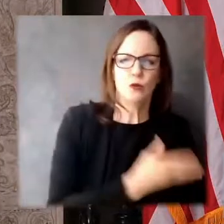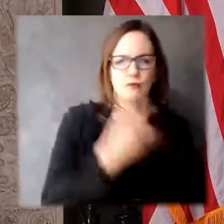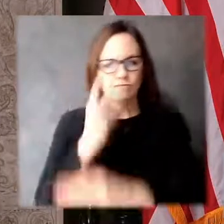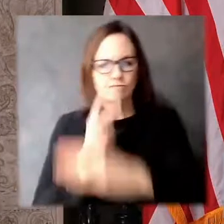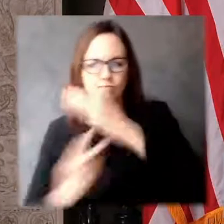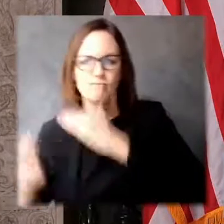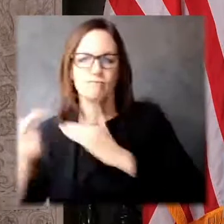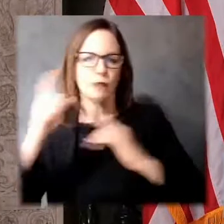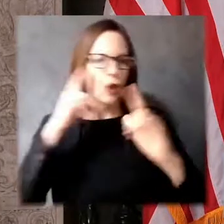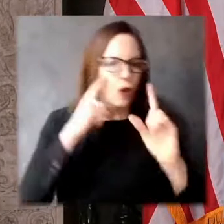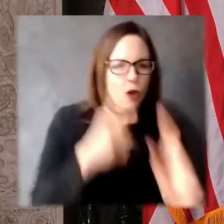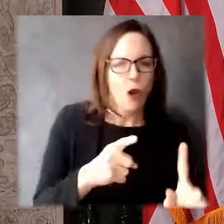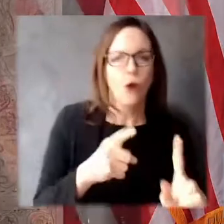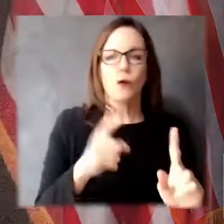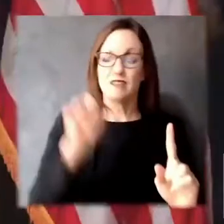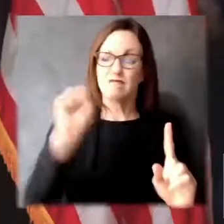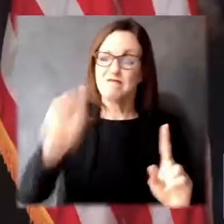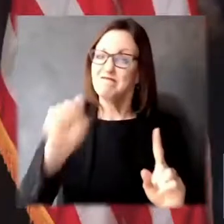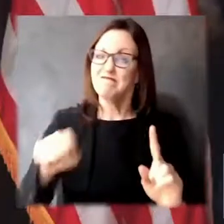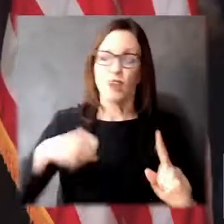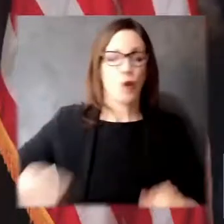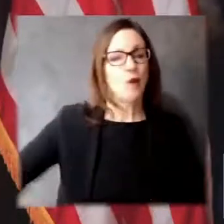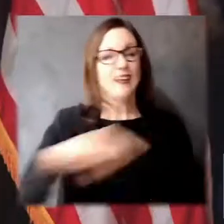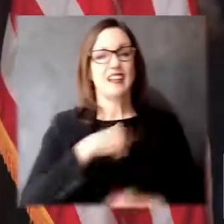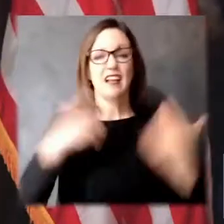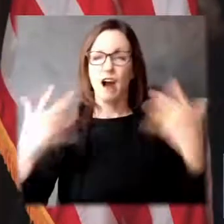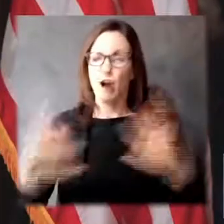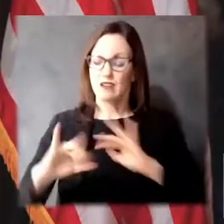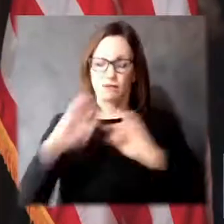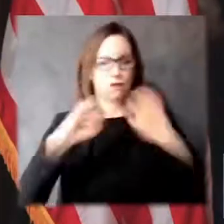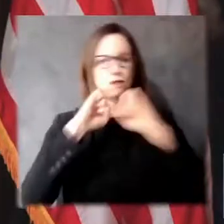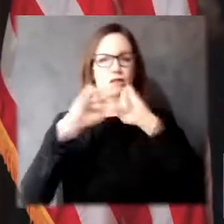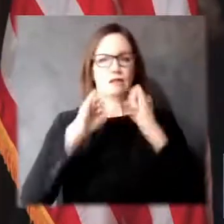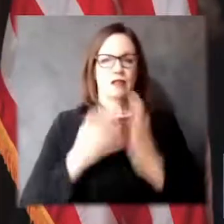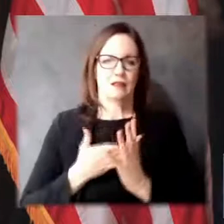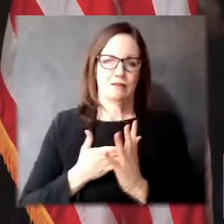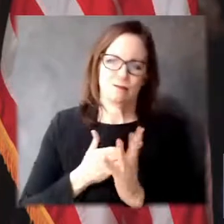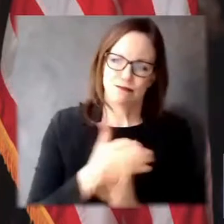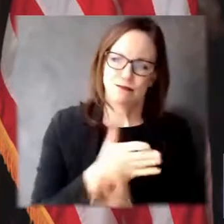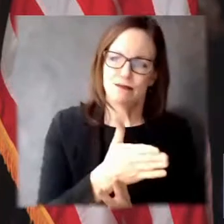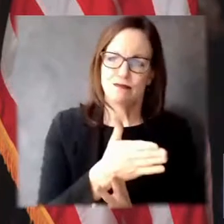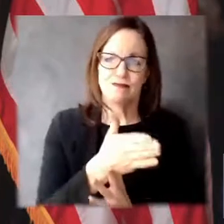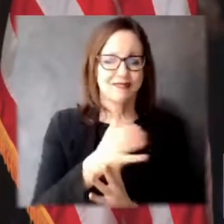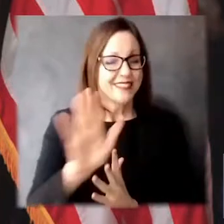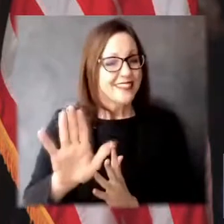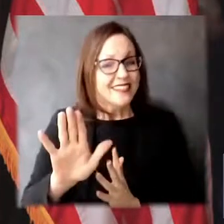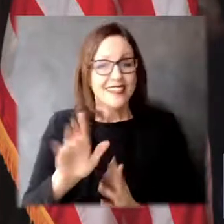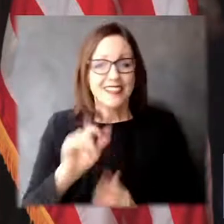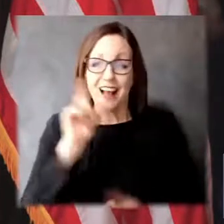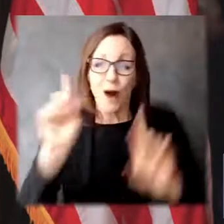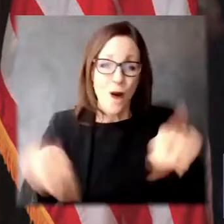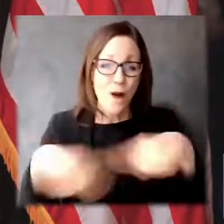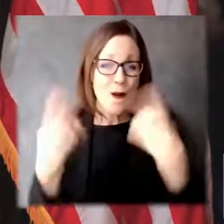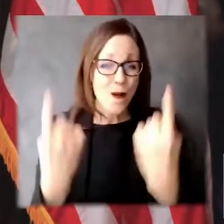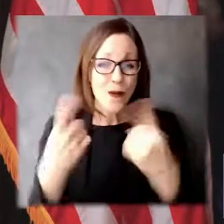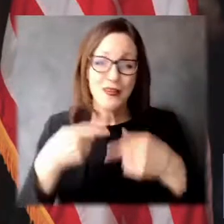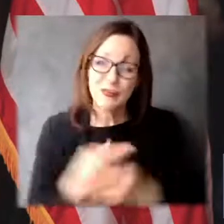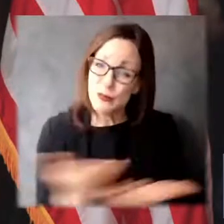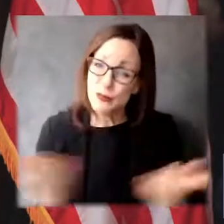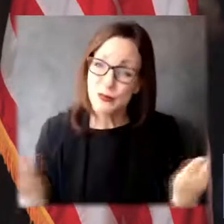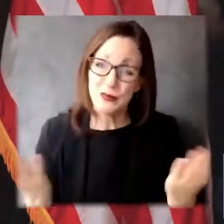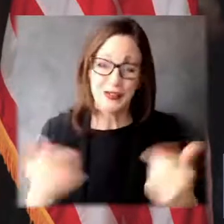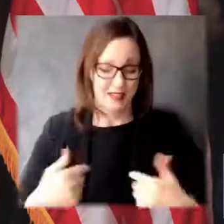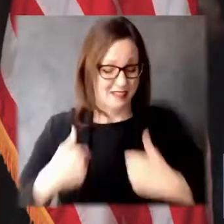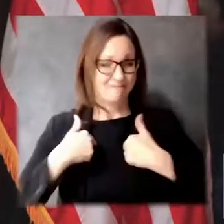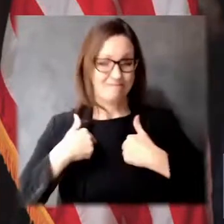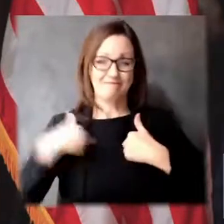it. You've lived it. People across our state and country spent the better part of the last year worried.